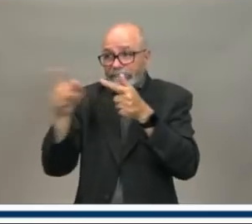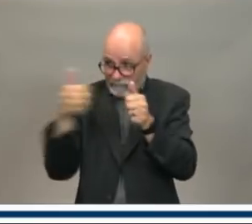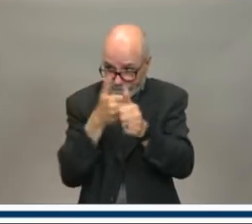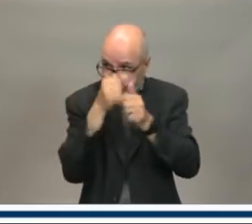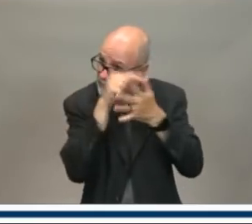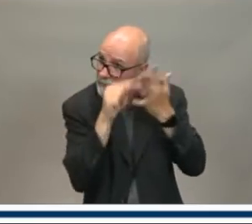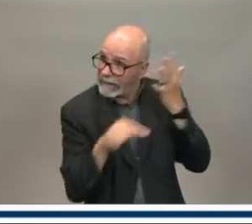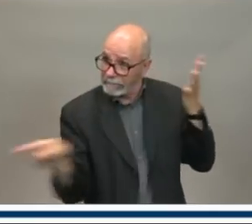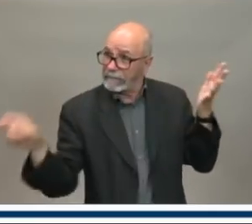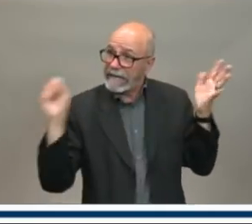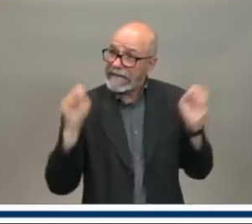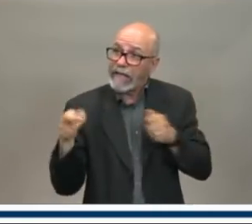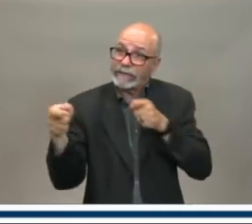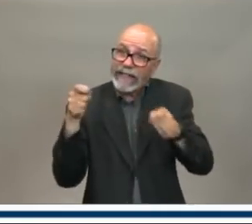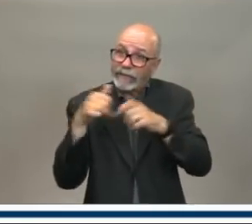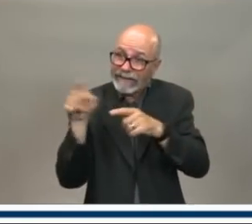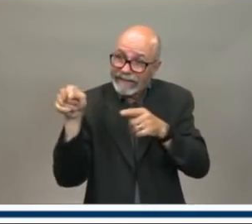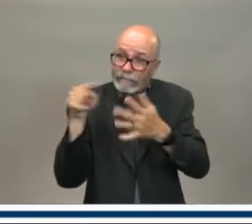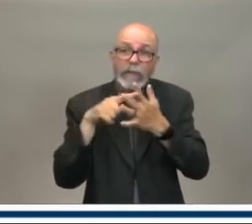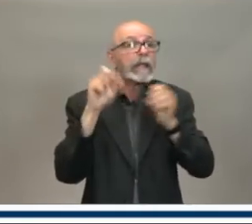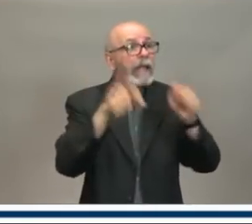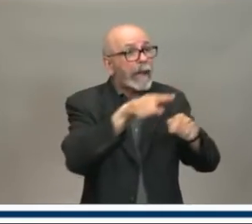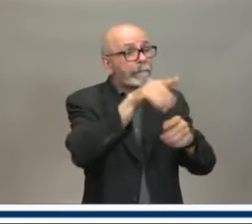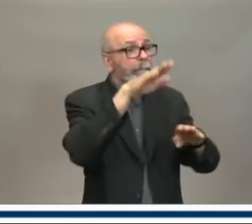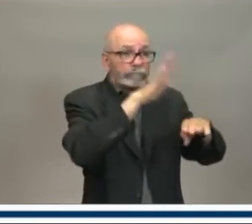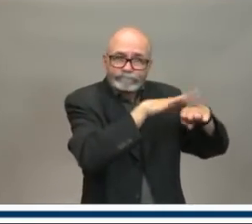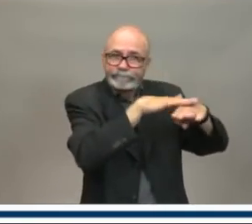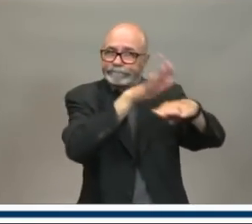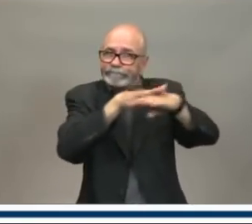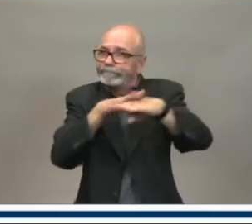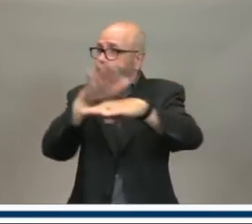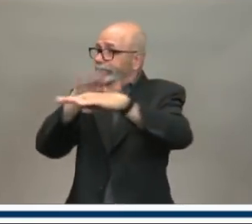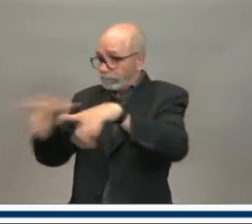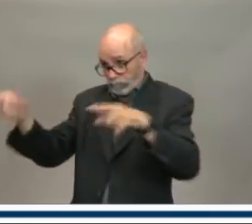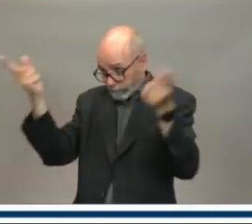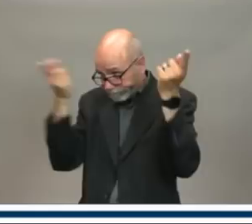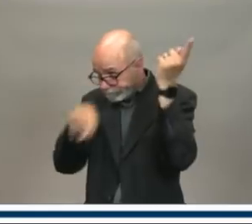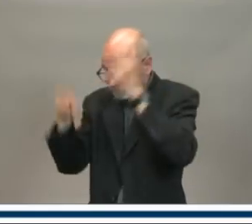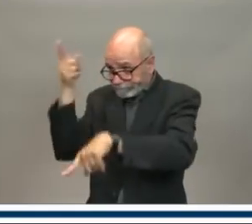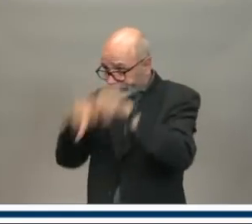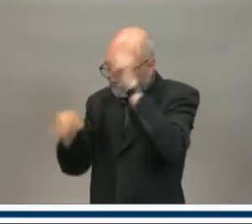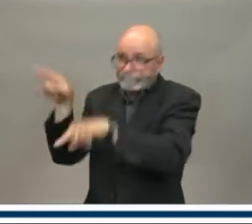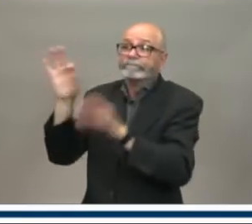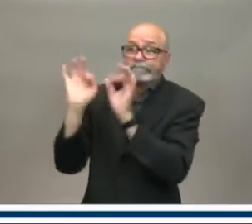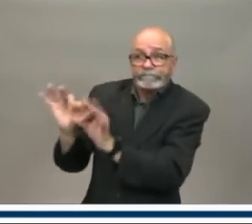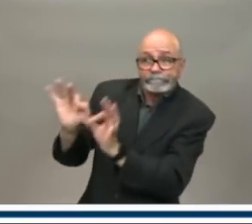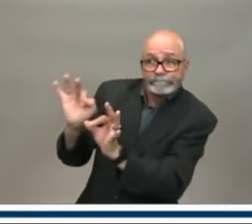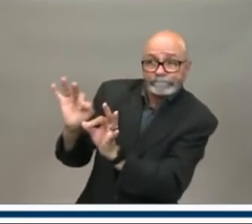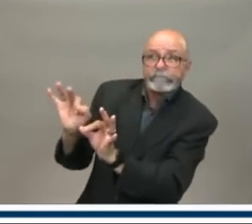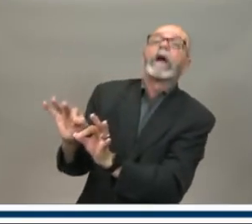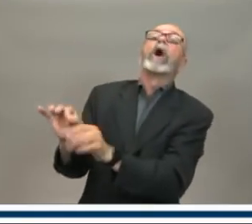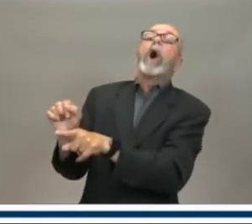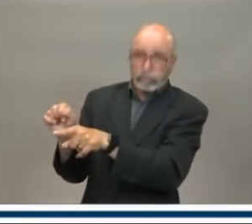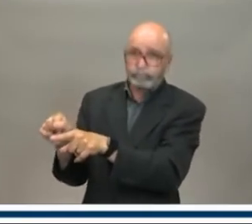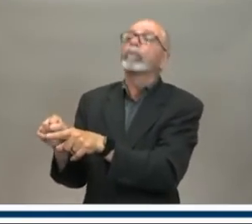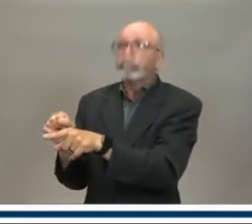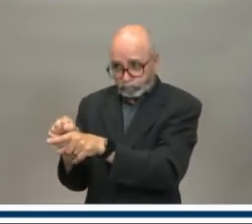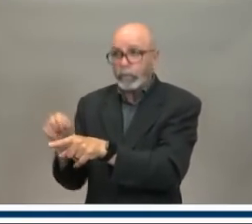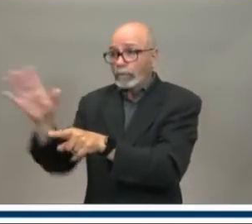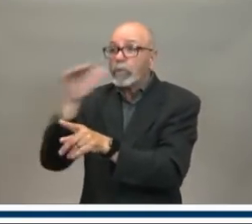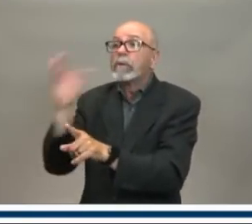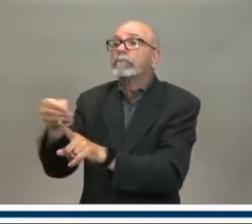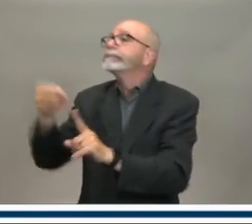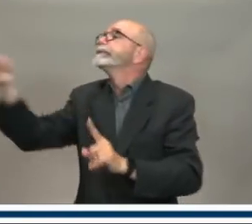We're currently doing follow-up with them now to make sure that they've been communicating that back to their respective